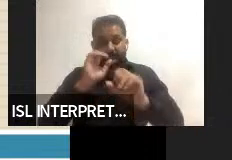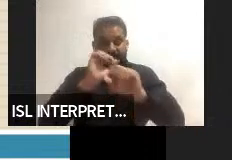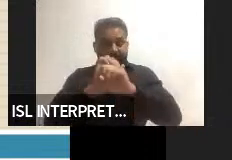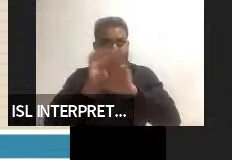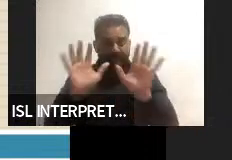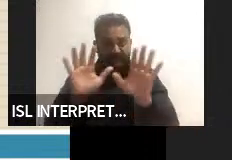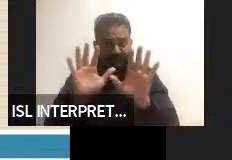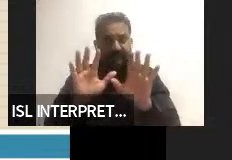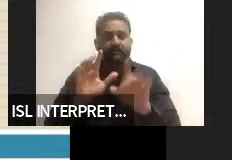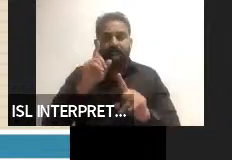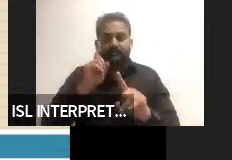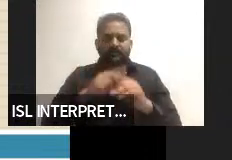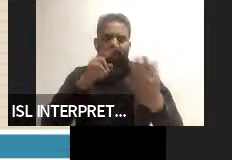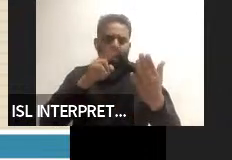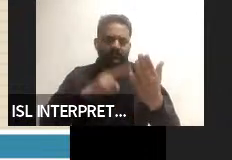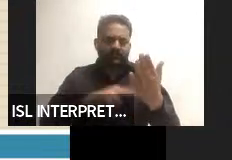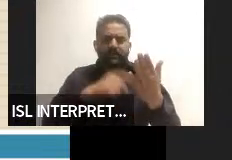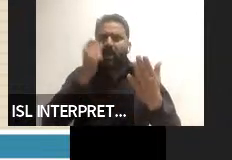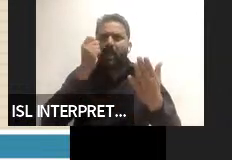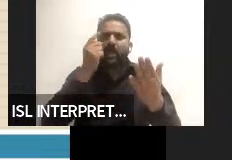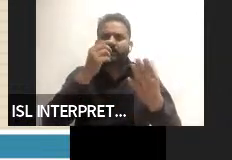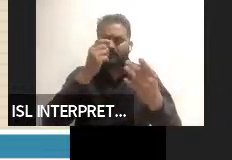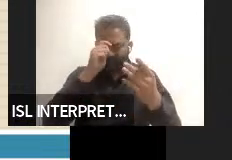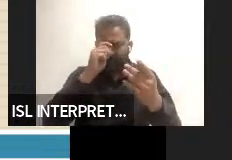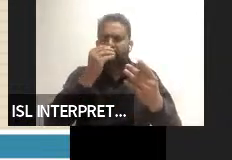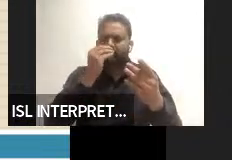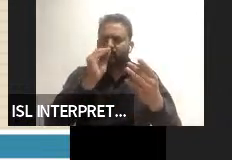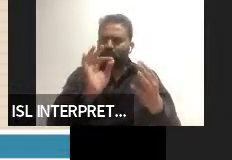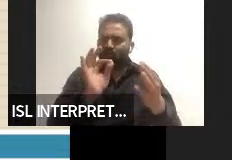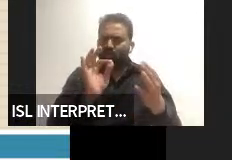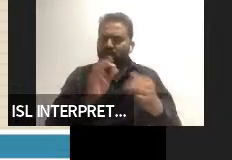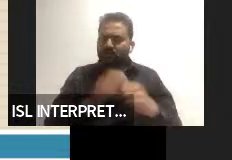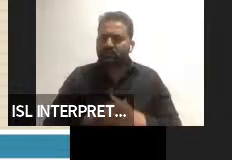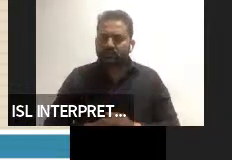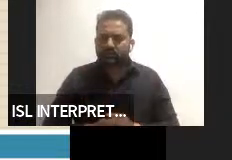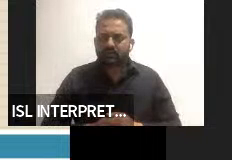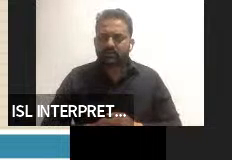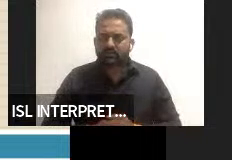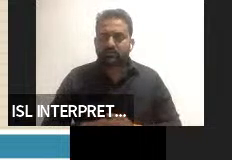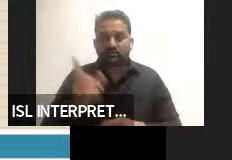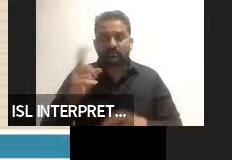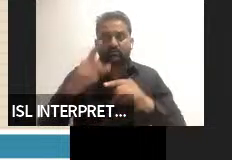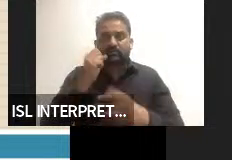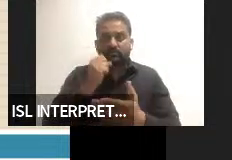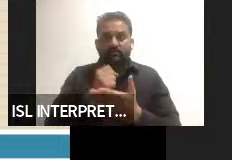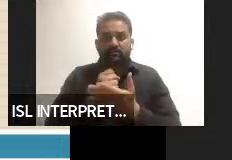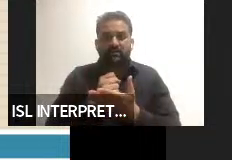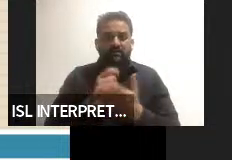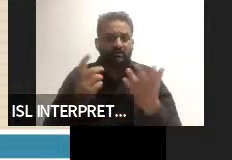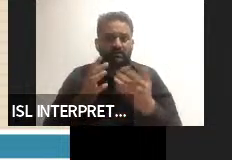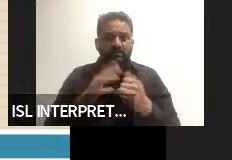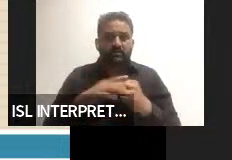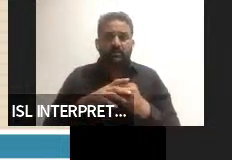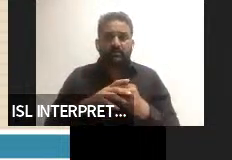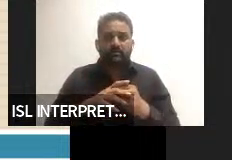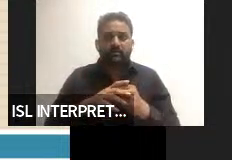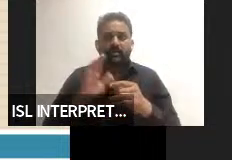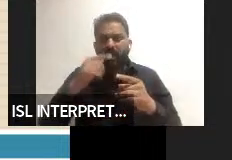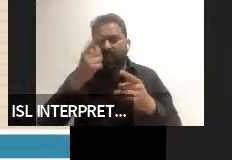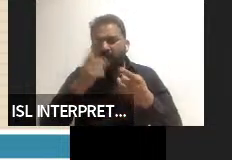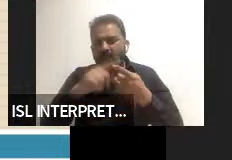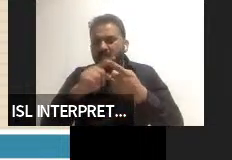and readable. Good English to read it. It should also be dealing with the issue by